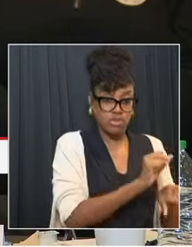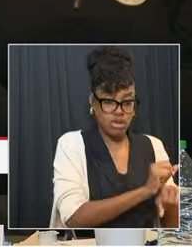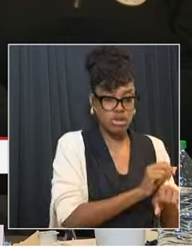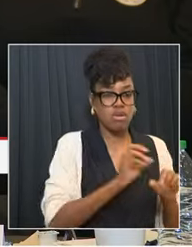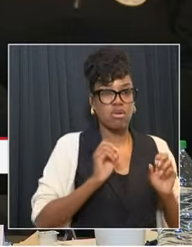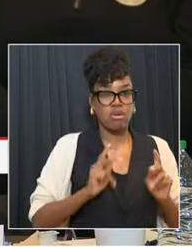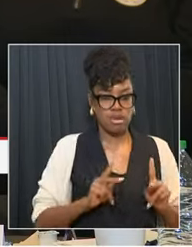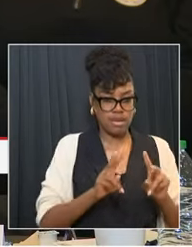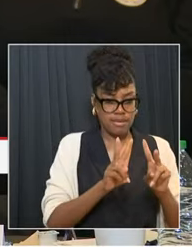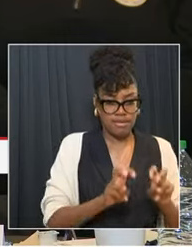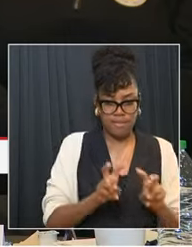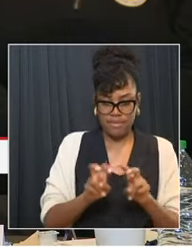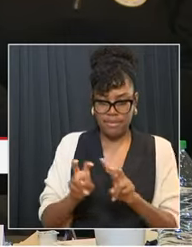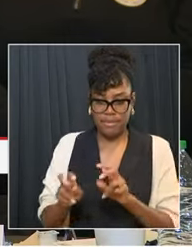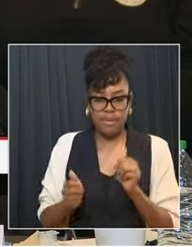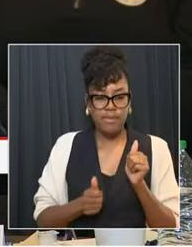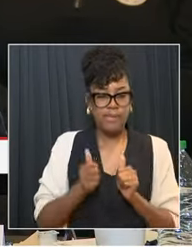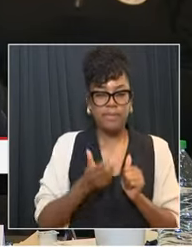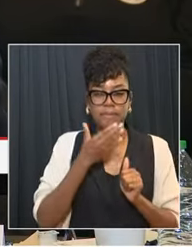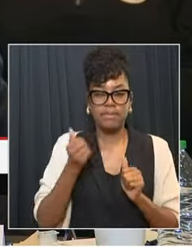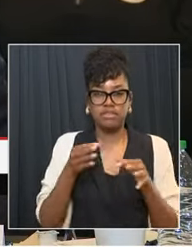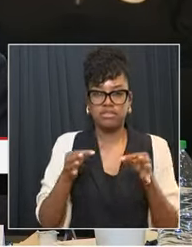understand how to make the highest best use of it.